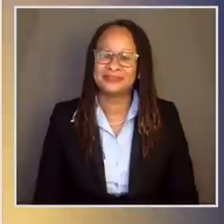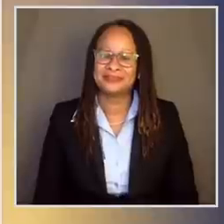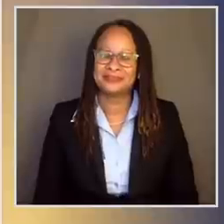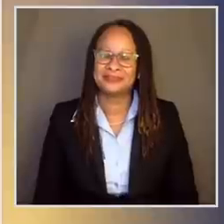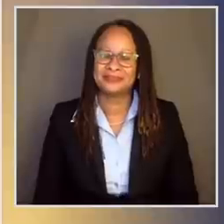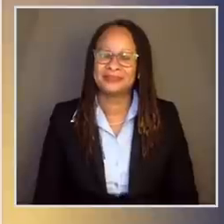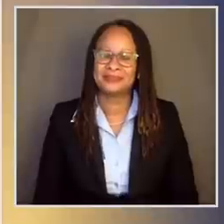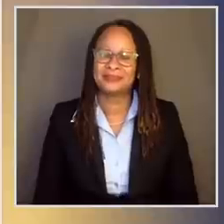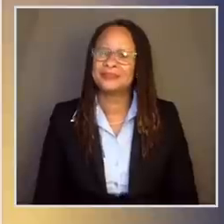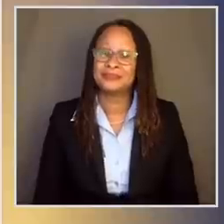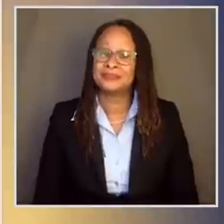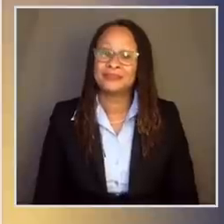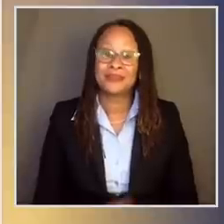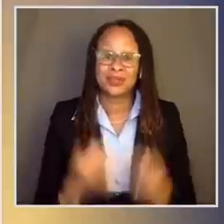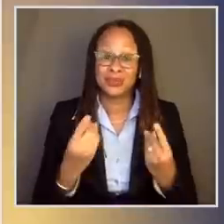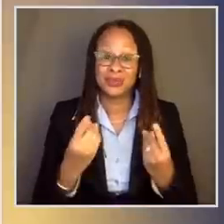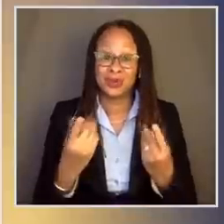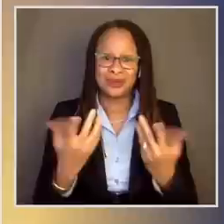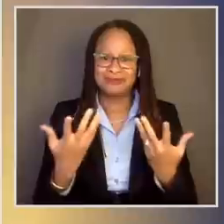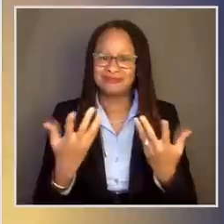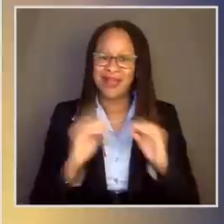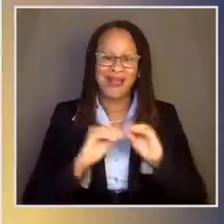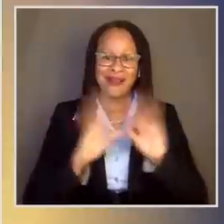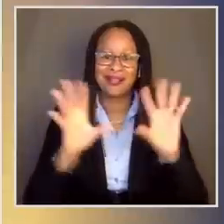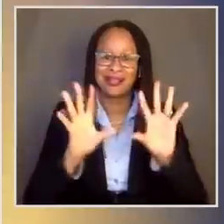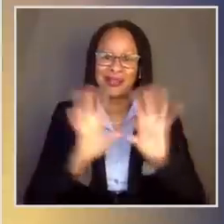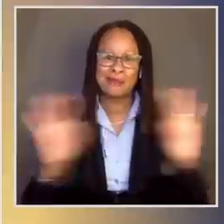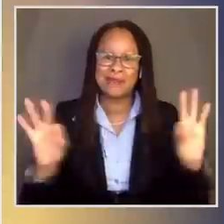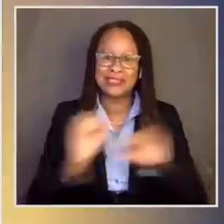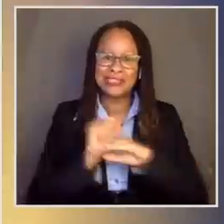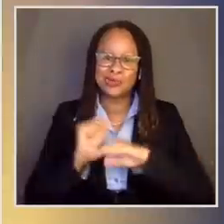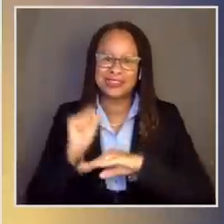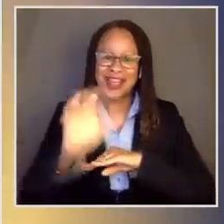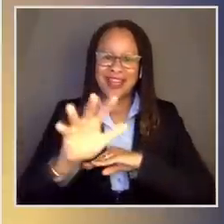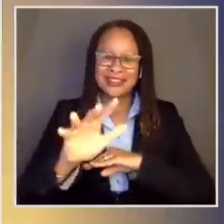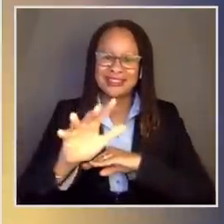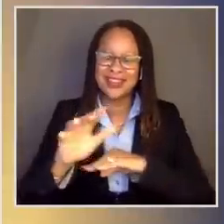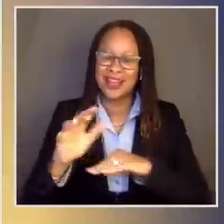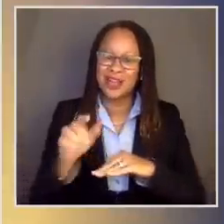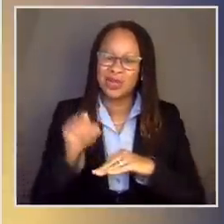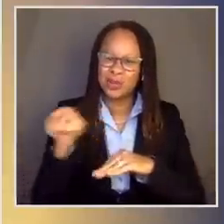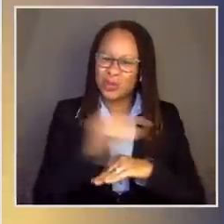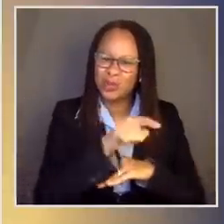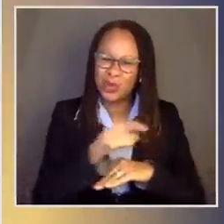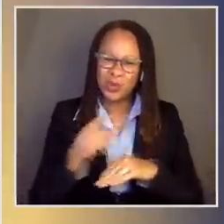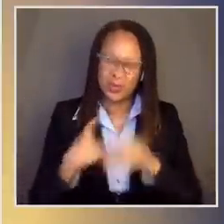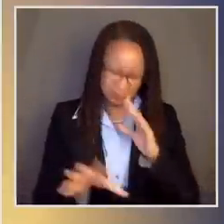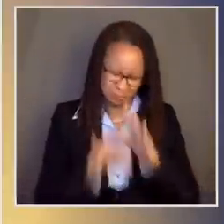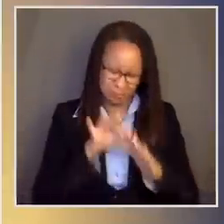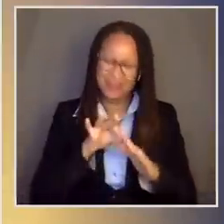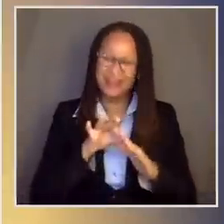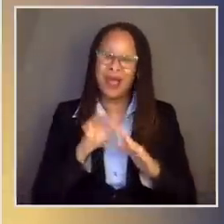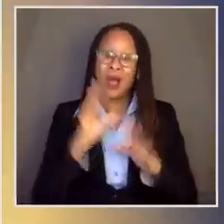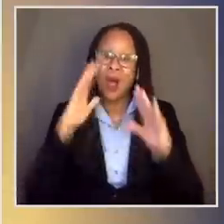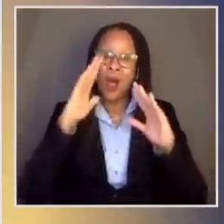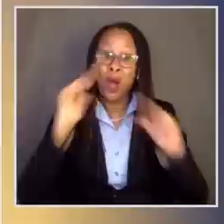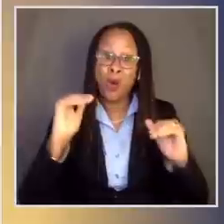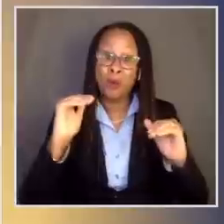And you delivered a clear message. You chose hope and